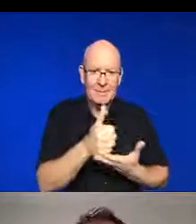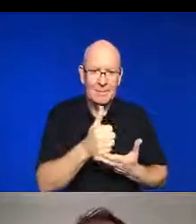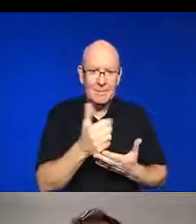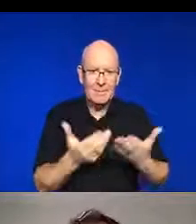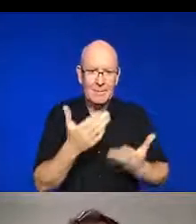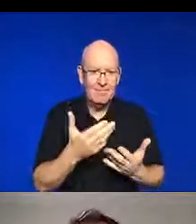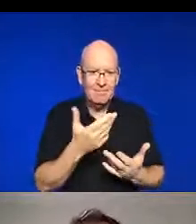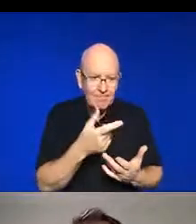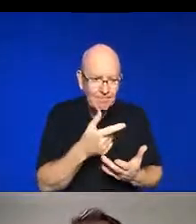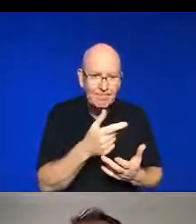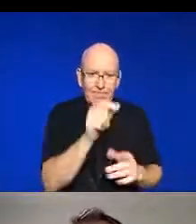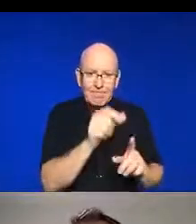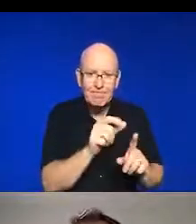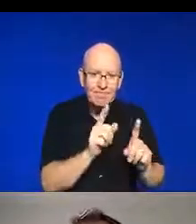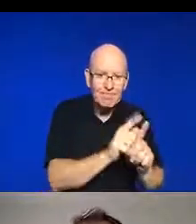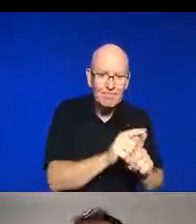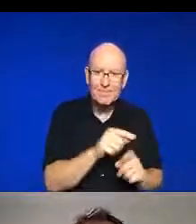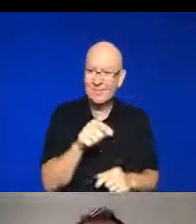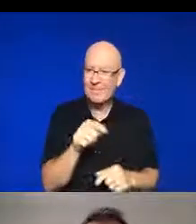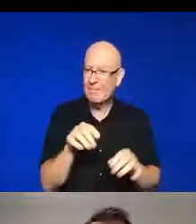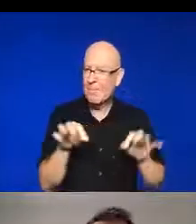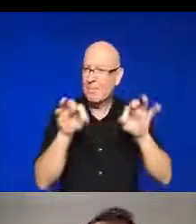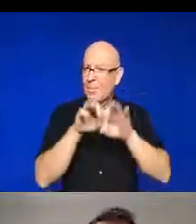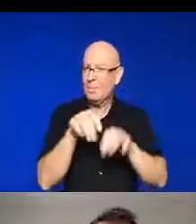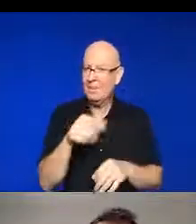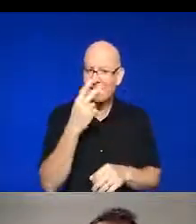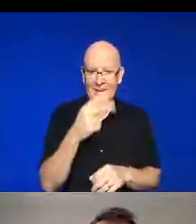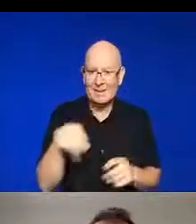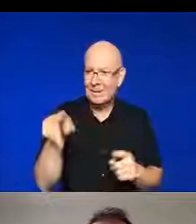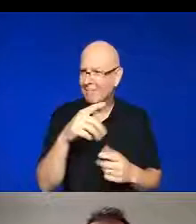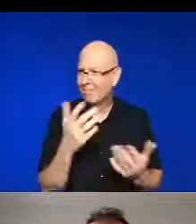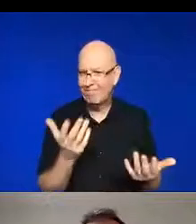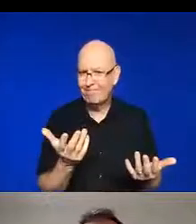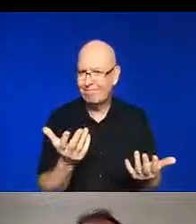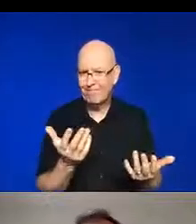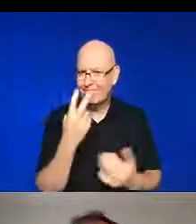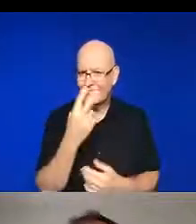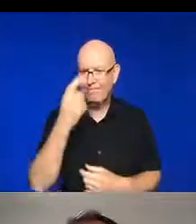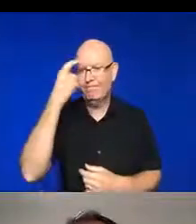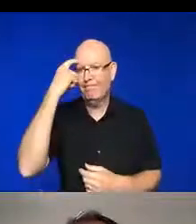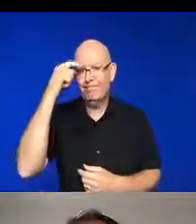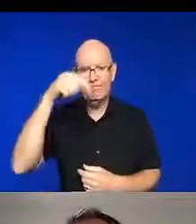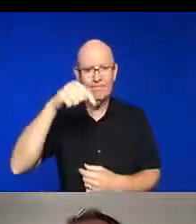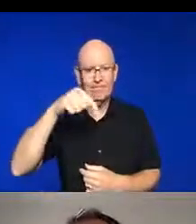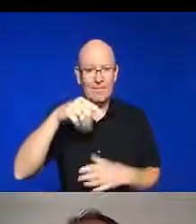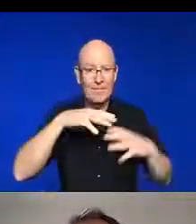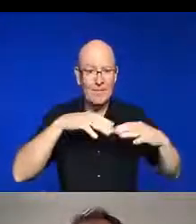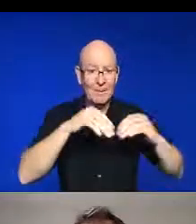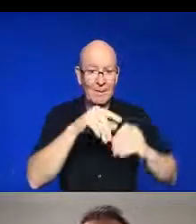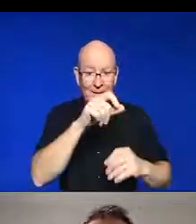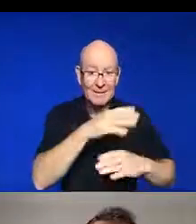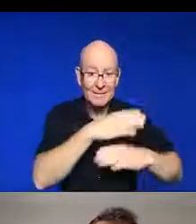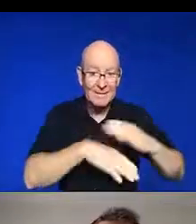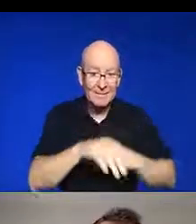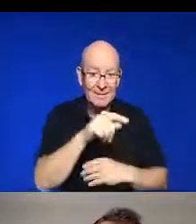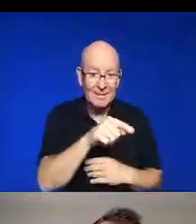than the similar household without person with disabilities. So the instruments that are in